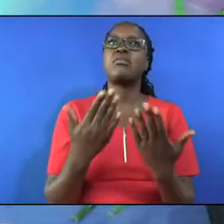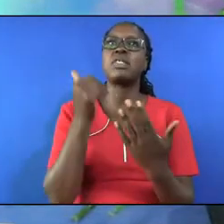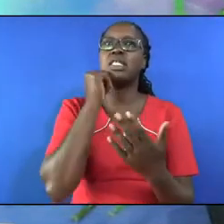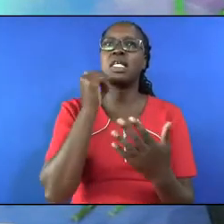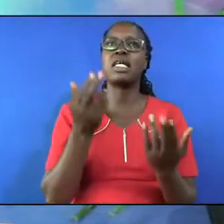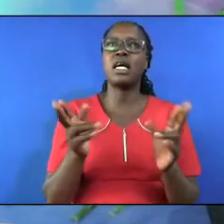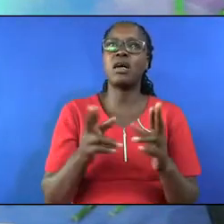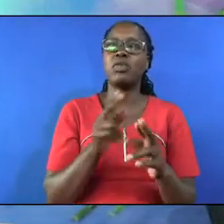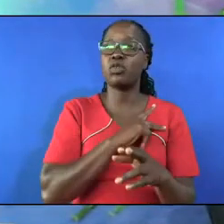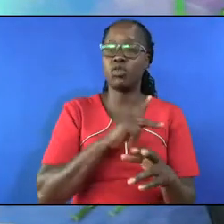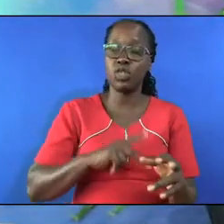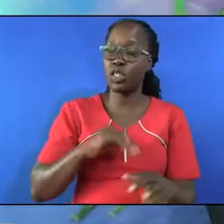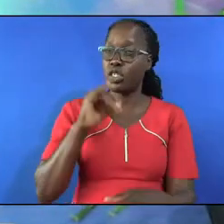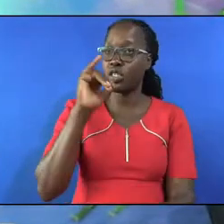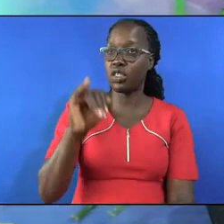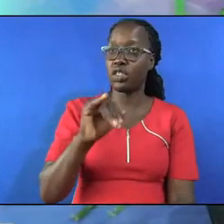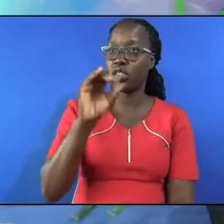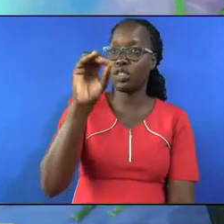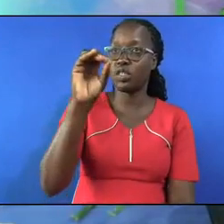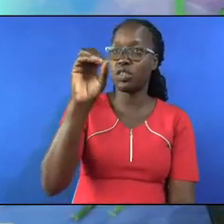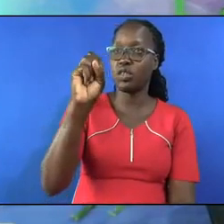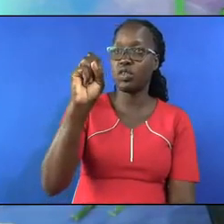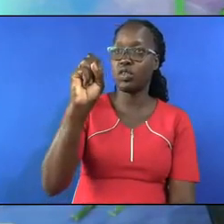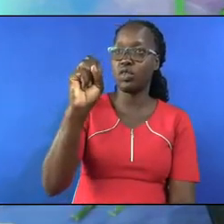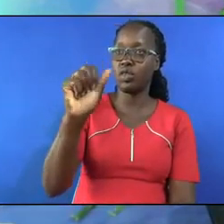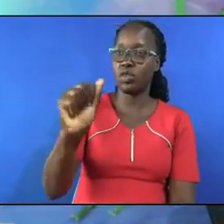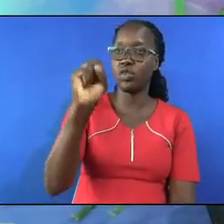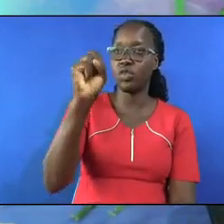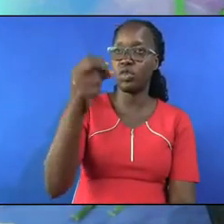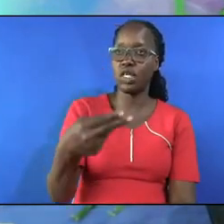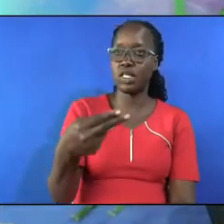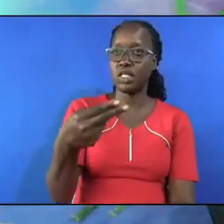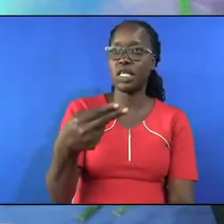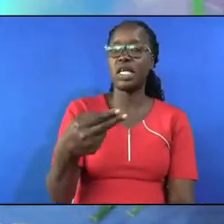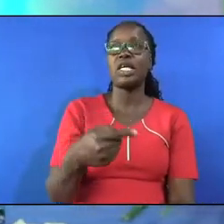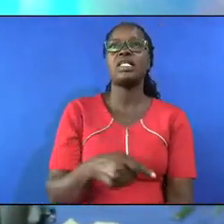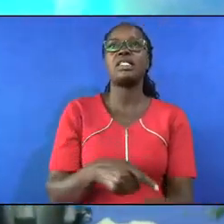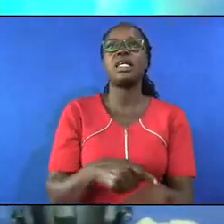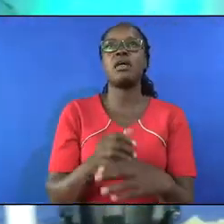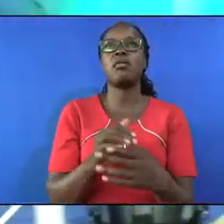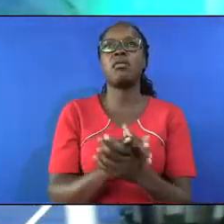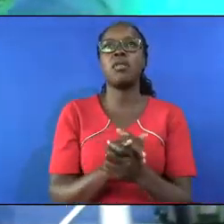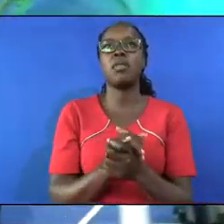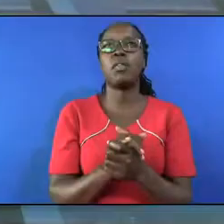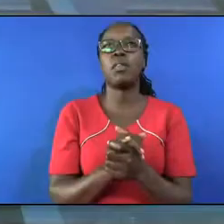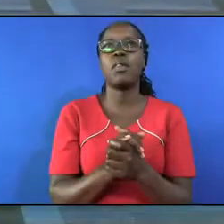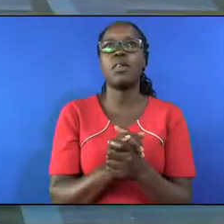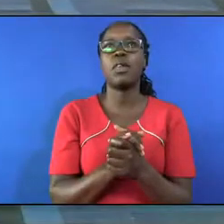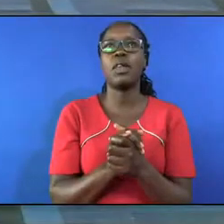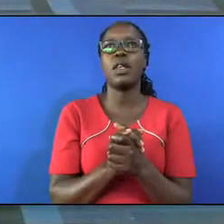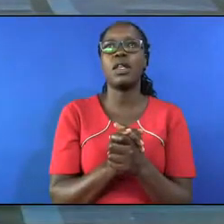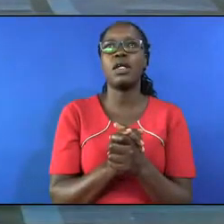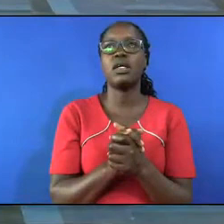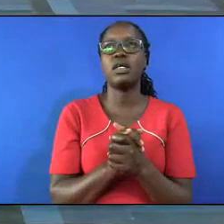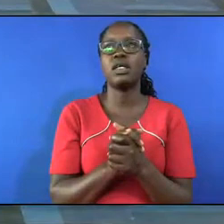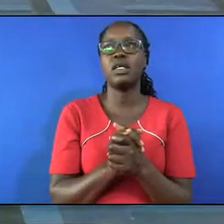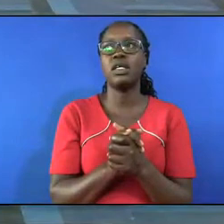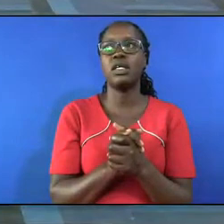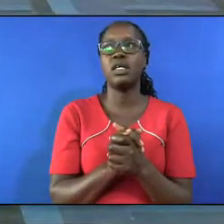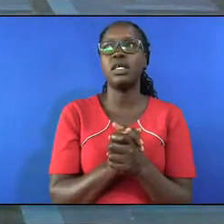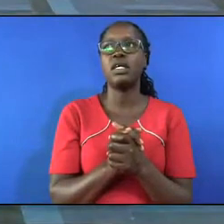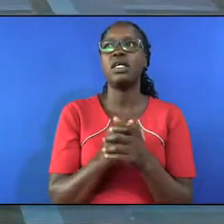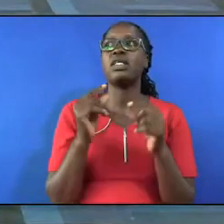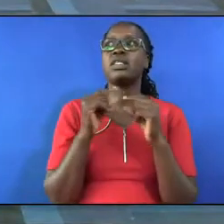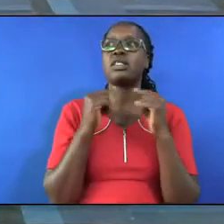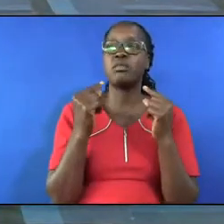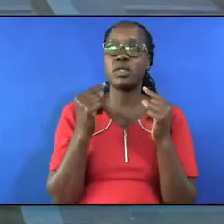sad happened to the King Joash. Once King Joash died, not King Joash, but once the